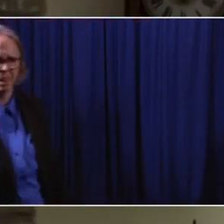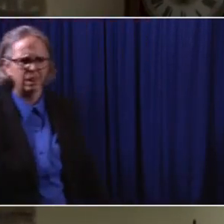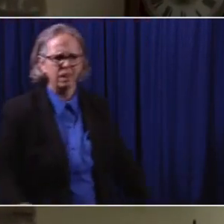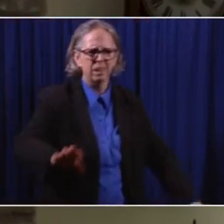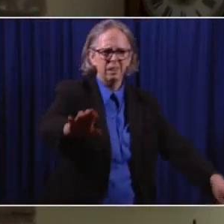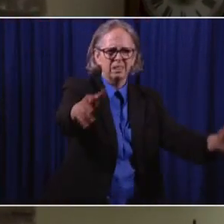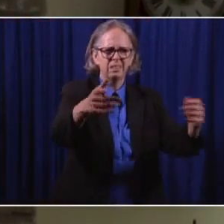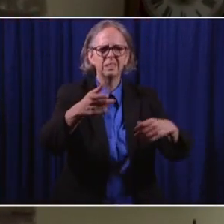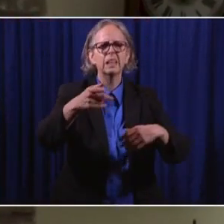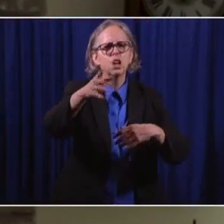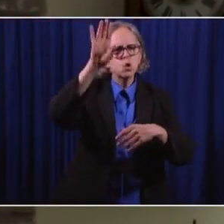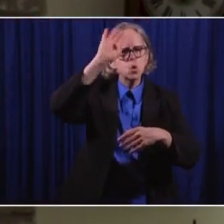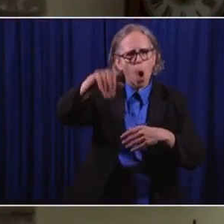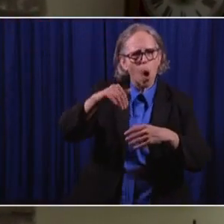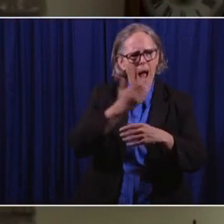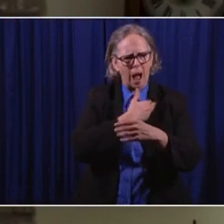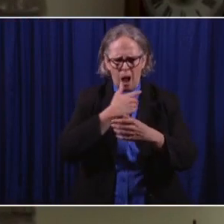to take care of